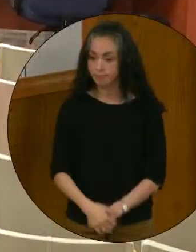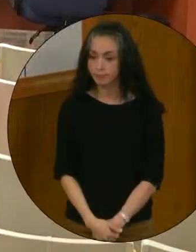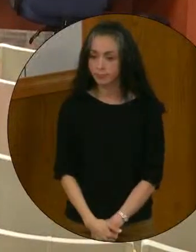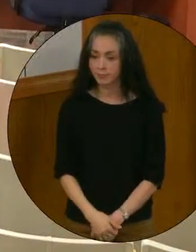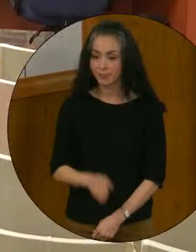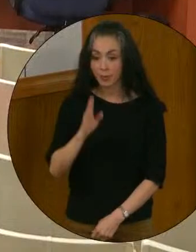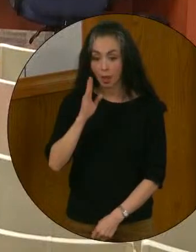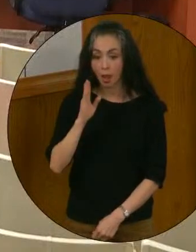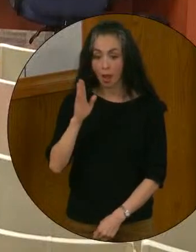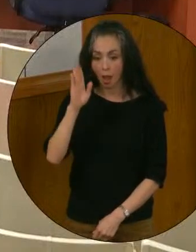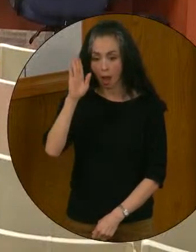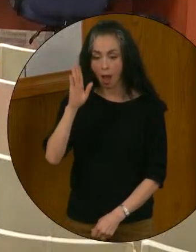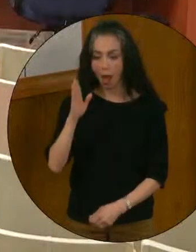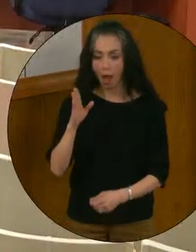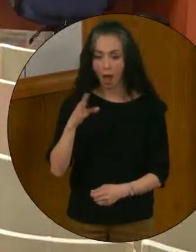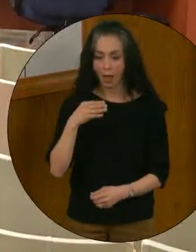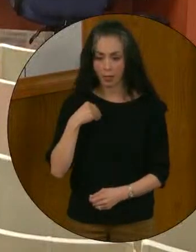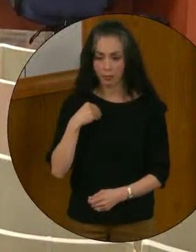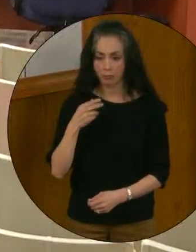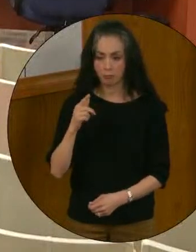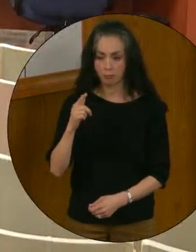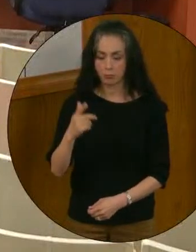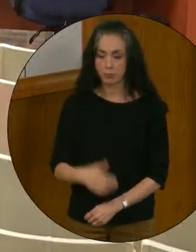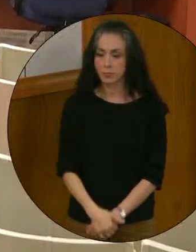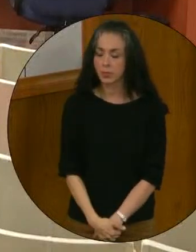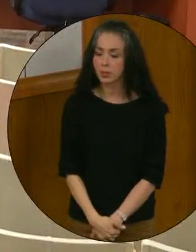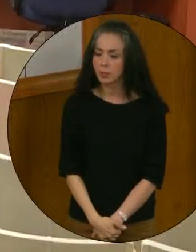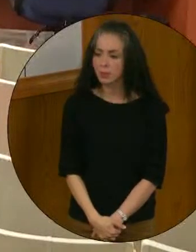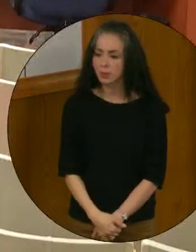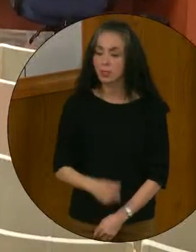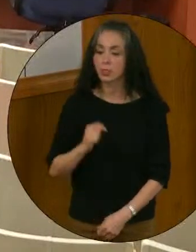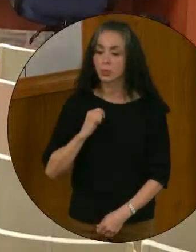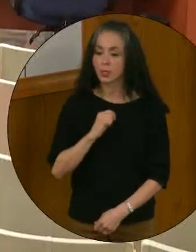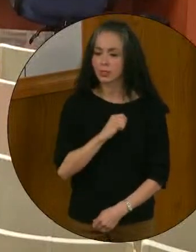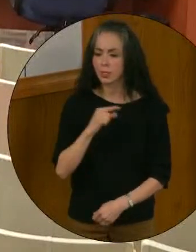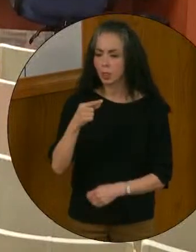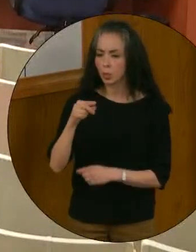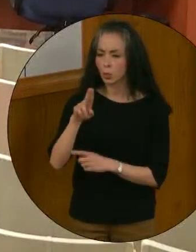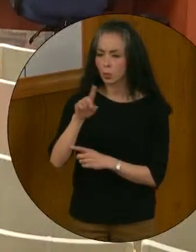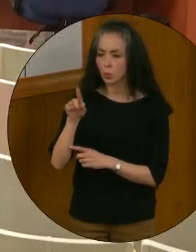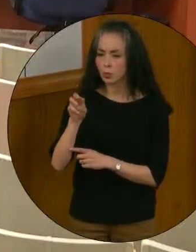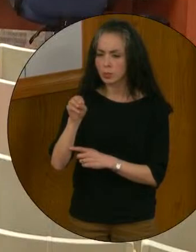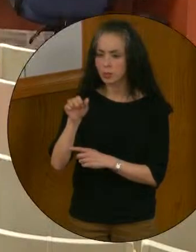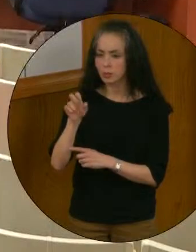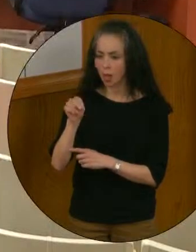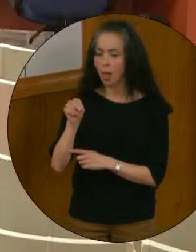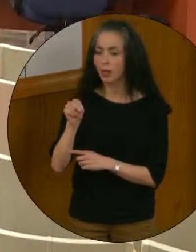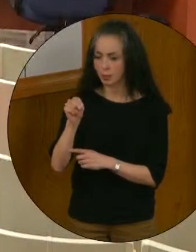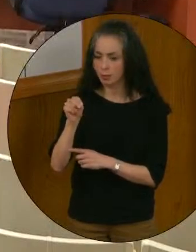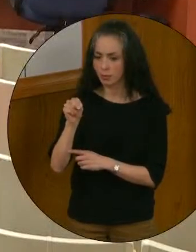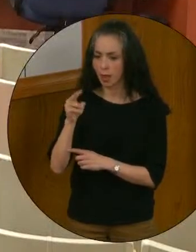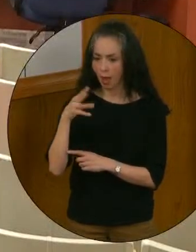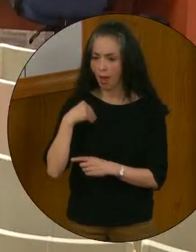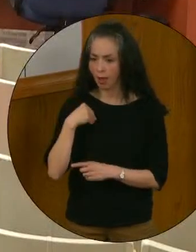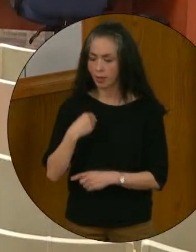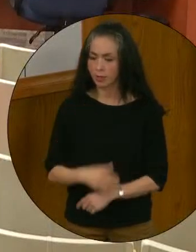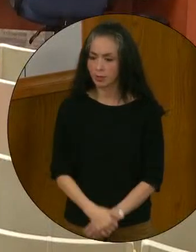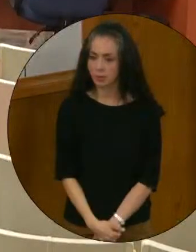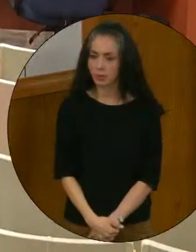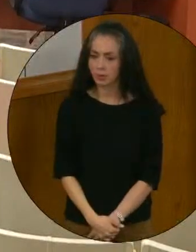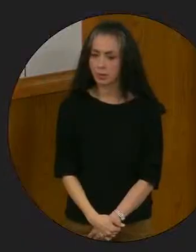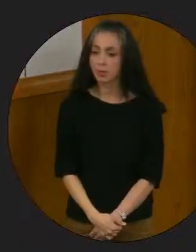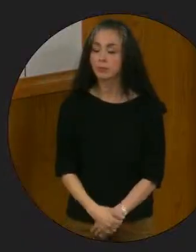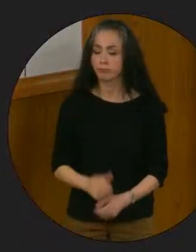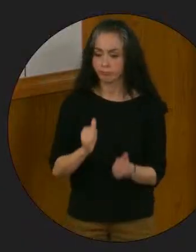Aye. Thank you. Trustee Guzman? Aye. Thank you. Colleagues, that